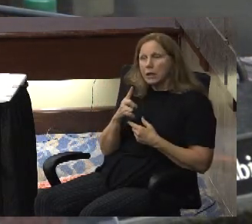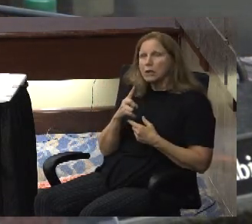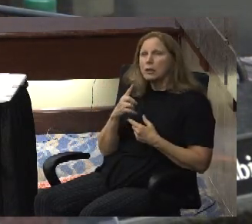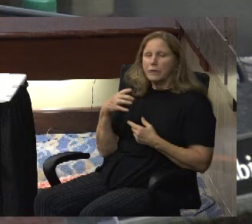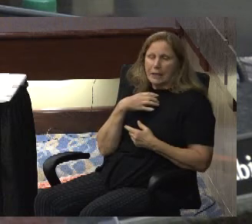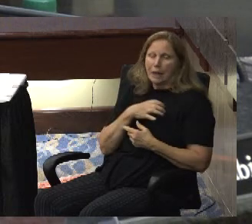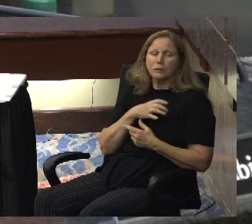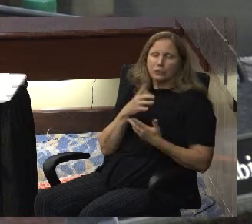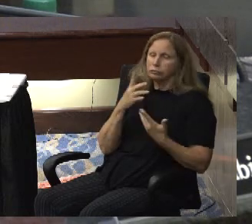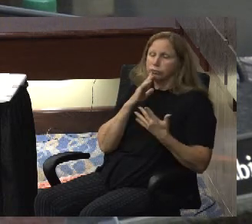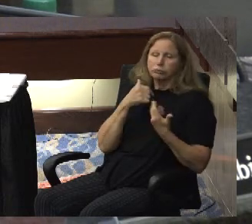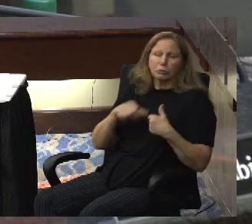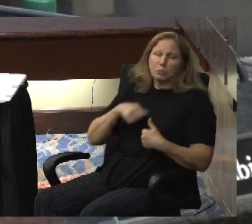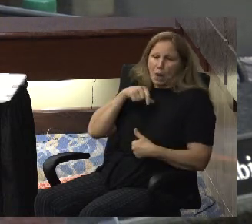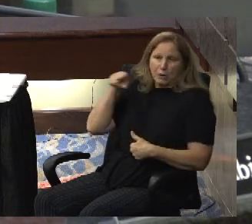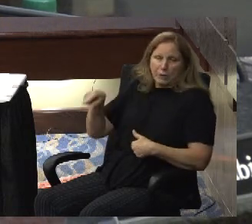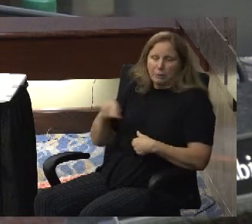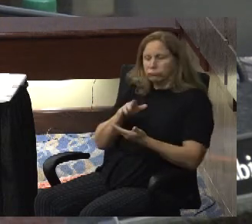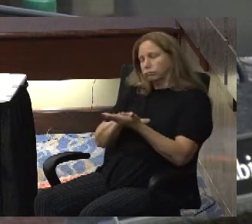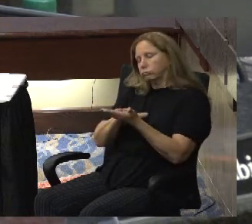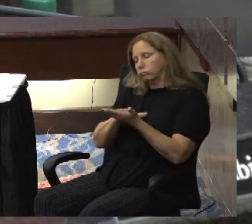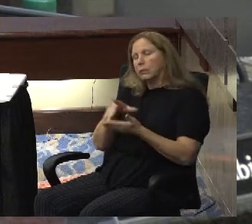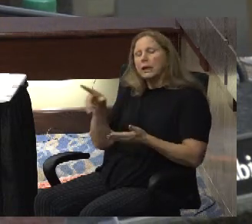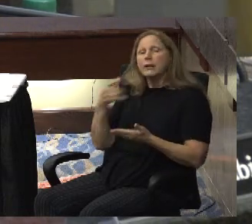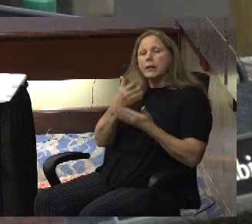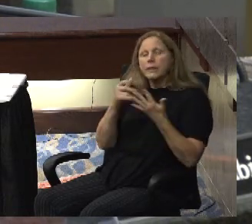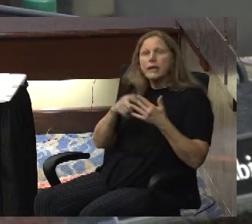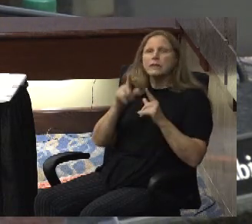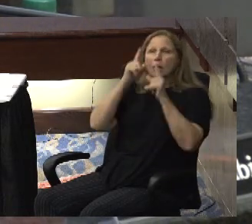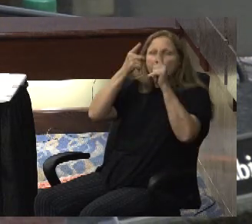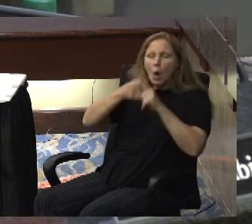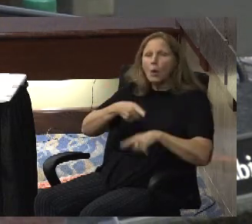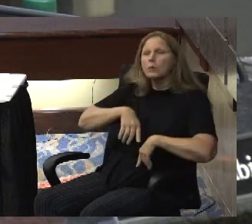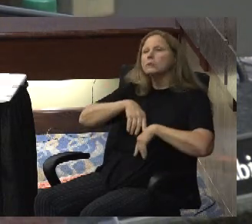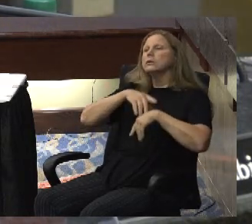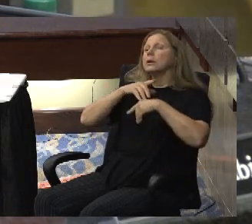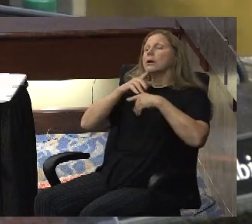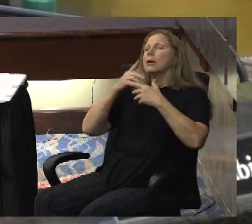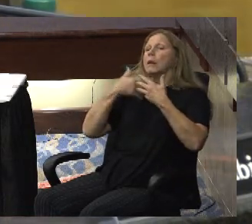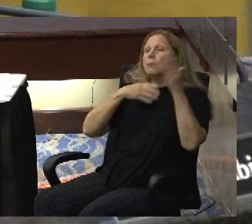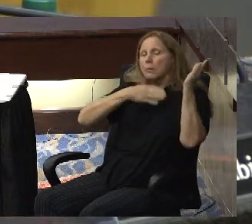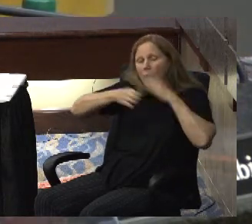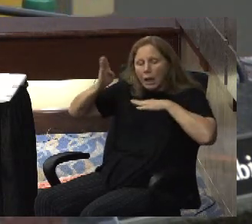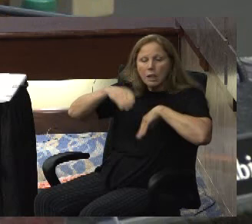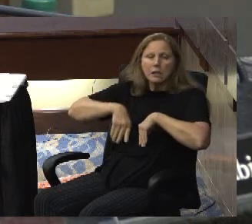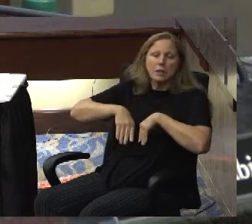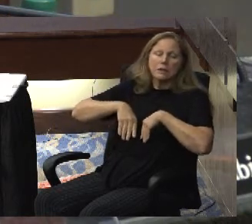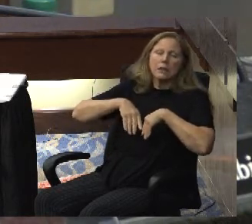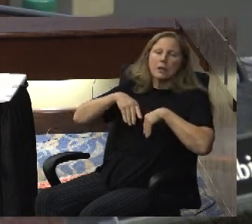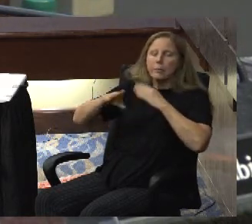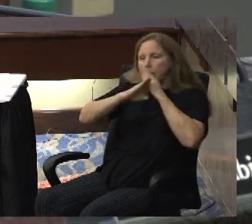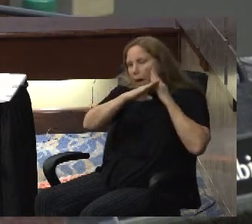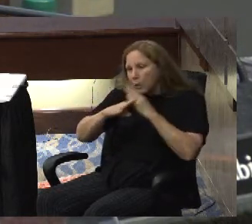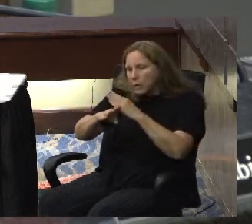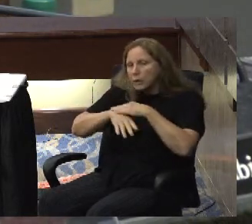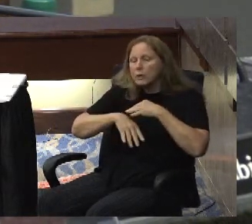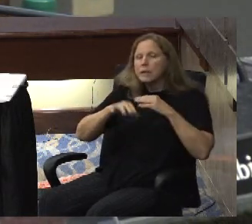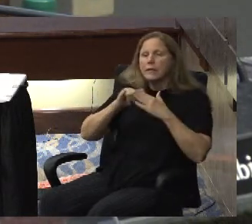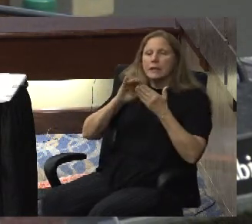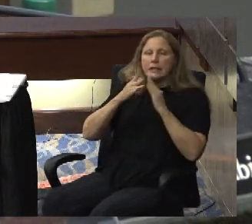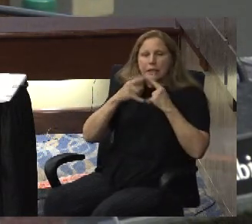proud. He talked about the things, the goals, the objectives, the barriers that the city is trying to